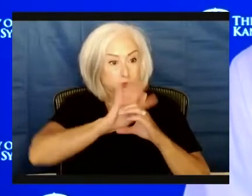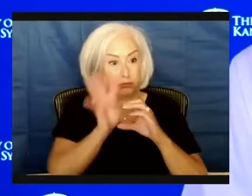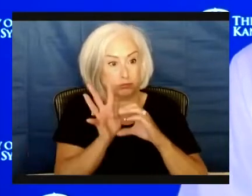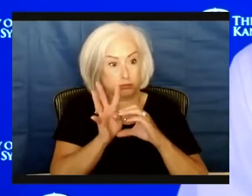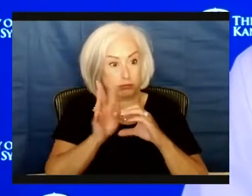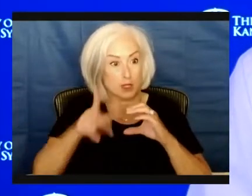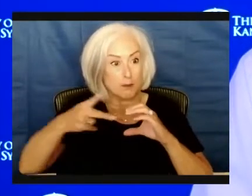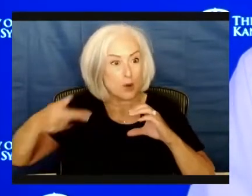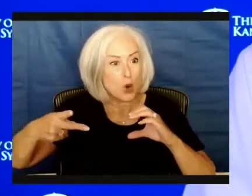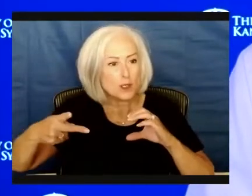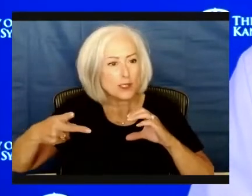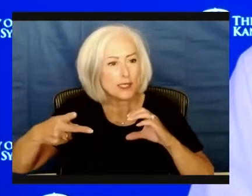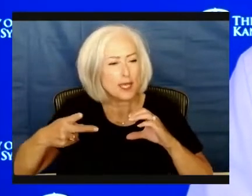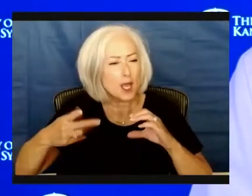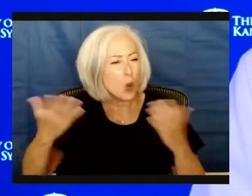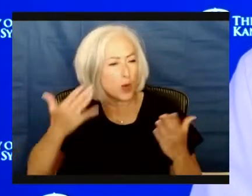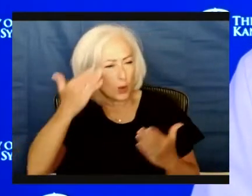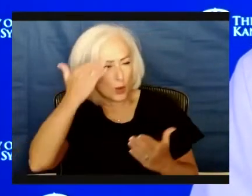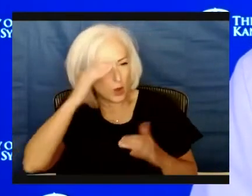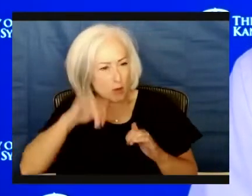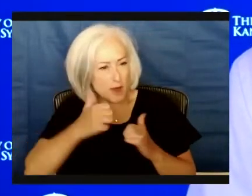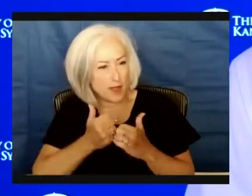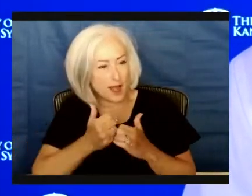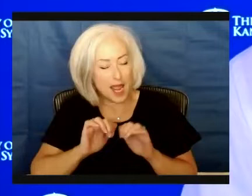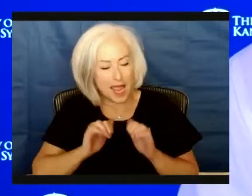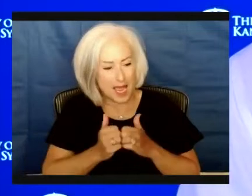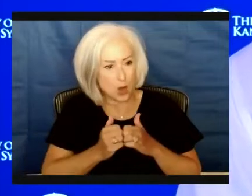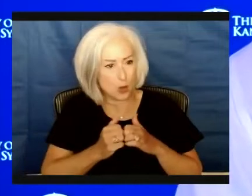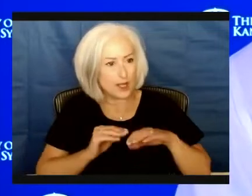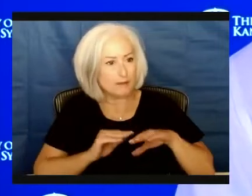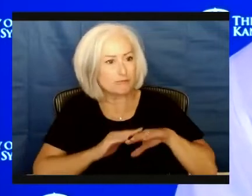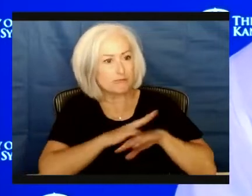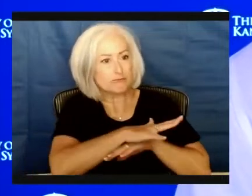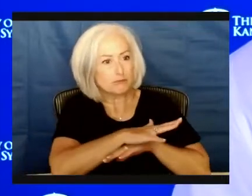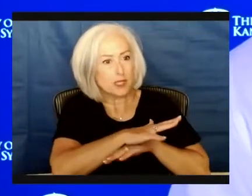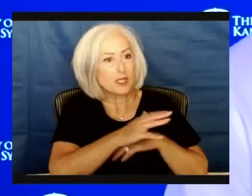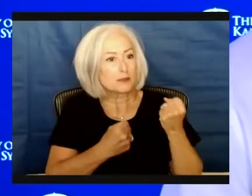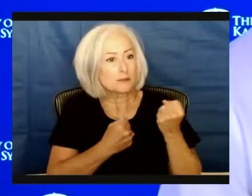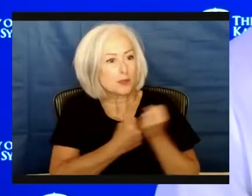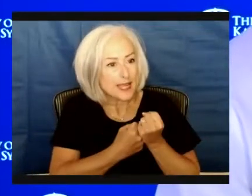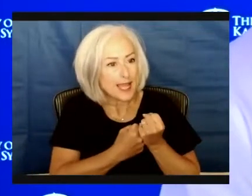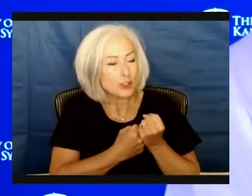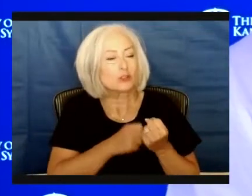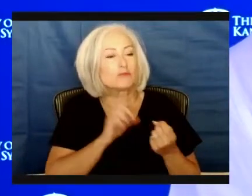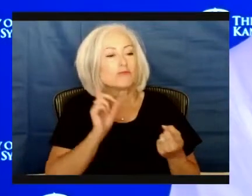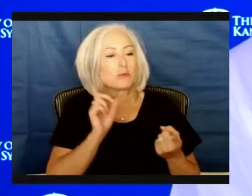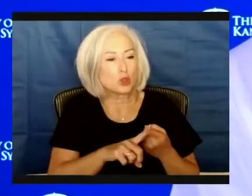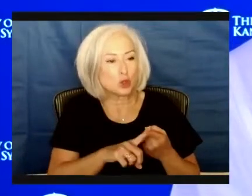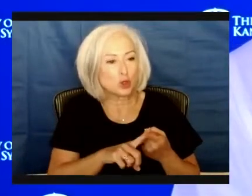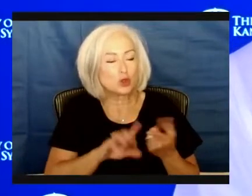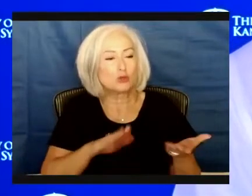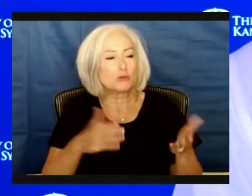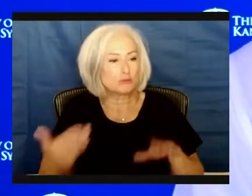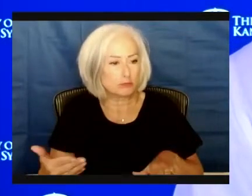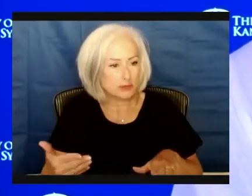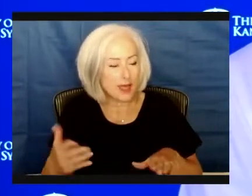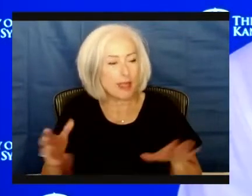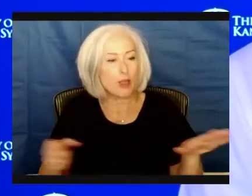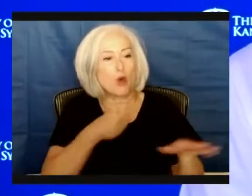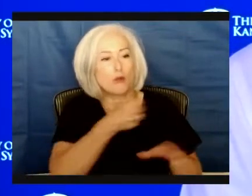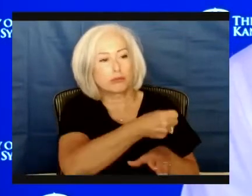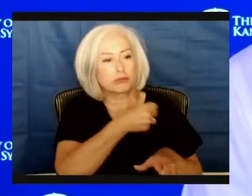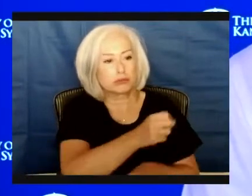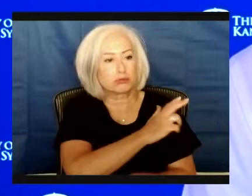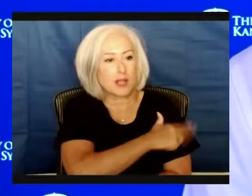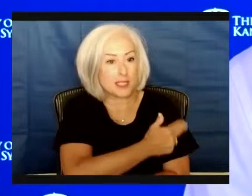protection to us against hospitalization, severe disease, and death? Because what we have seen is that the current spike continues to do that